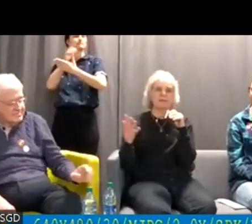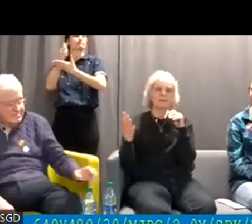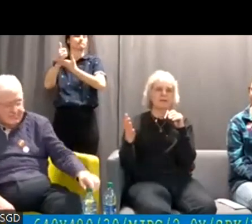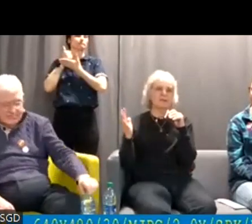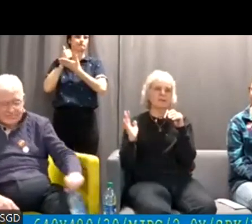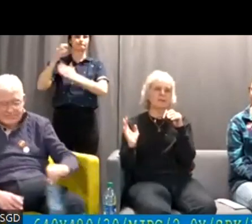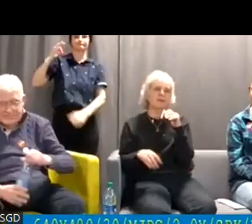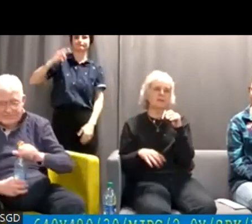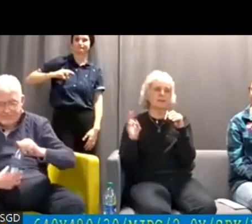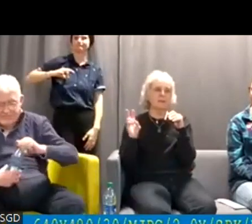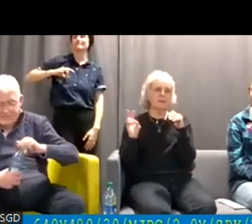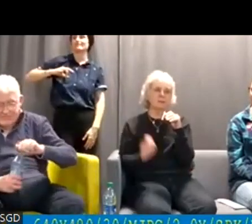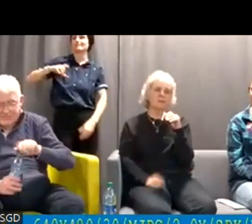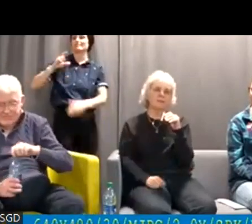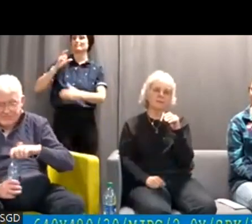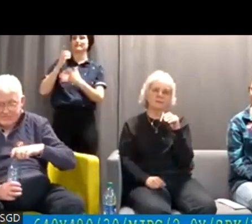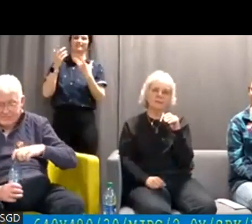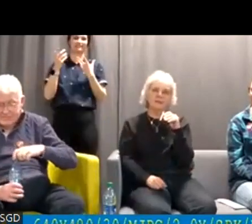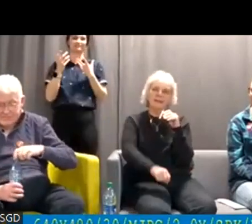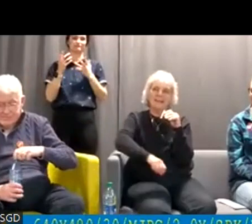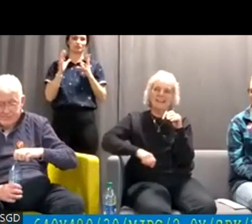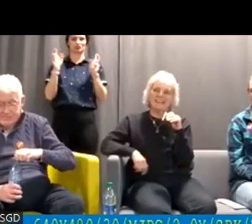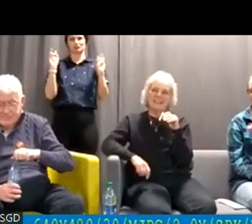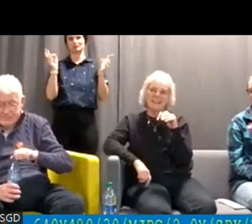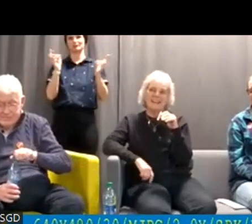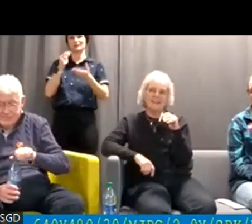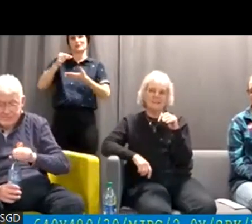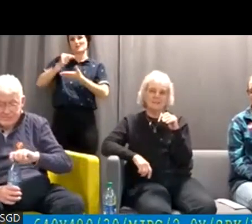in my graduation as an older person.